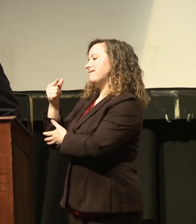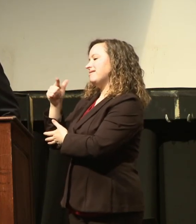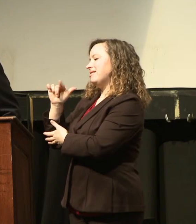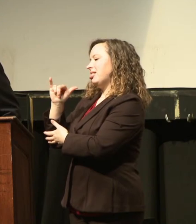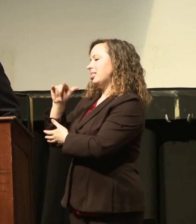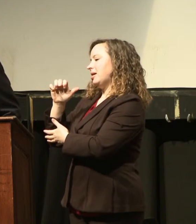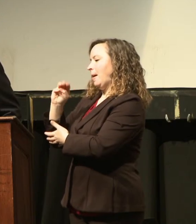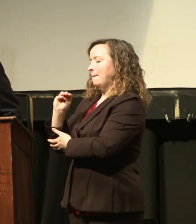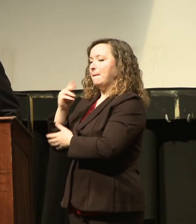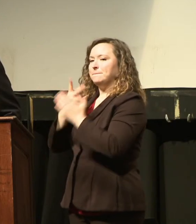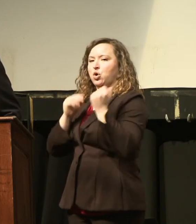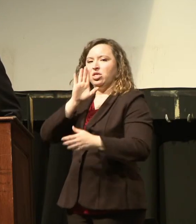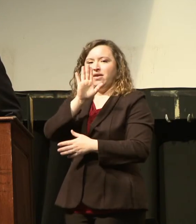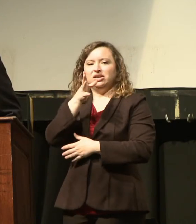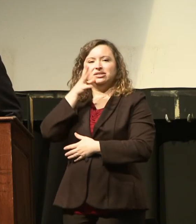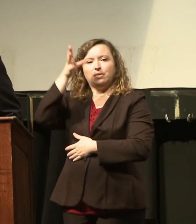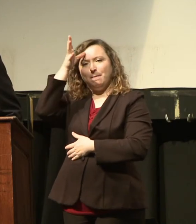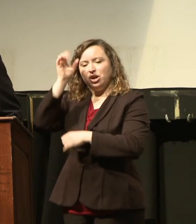parents, wonderful people,